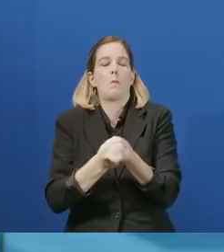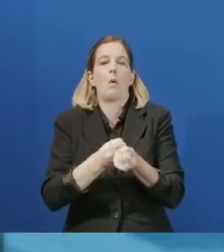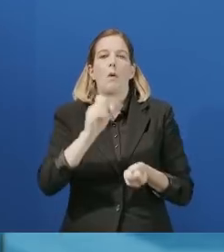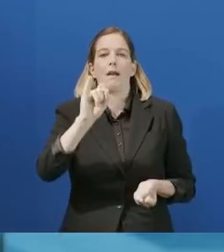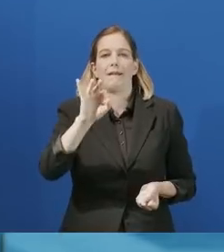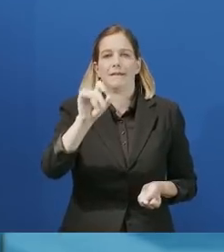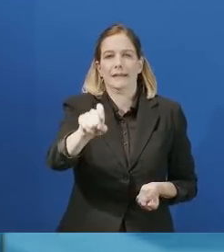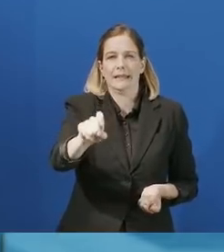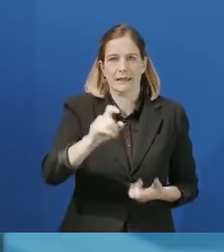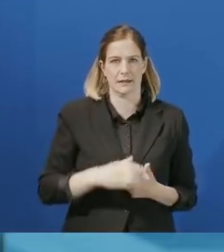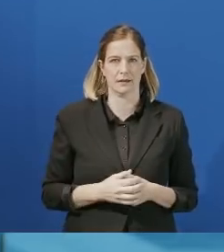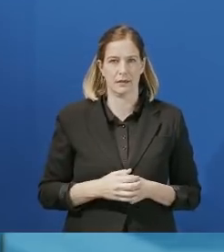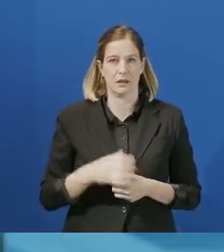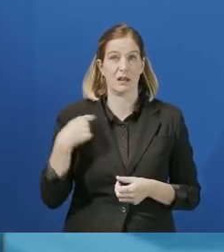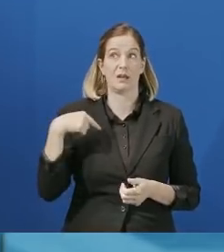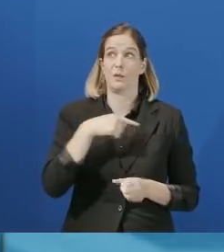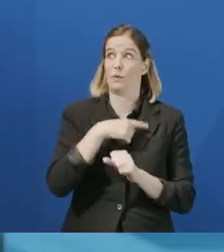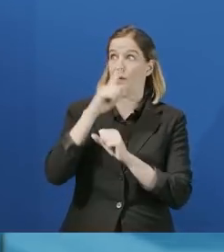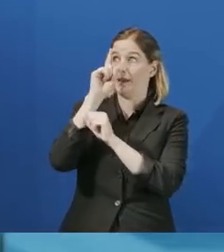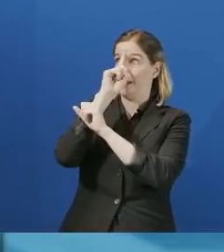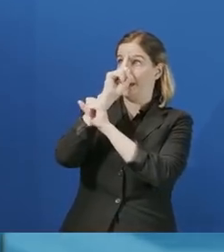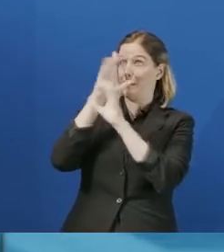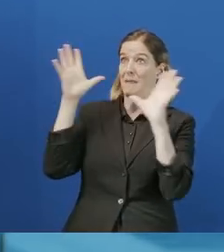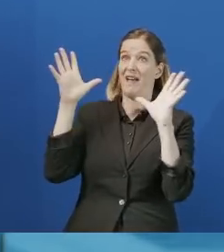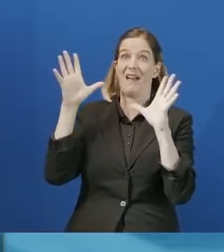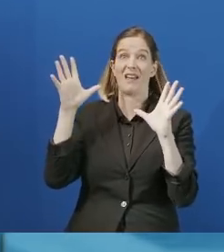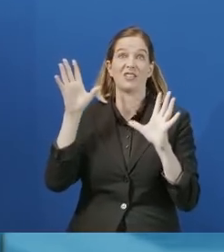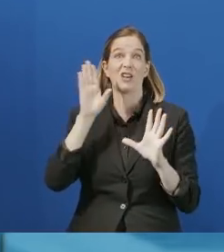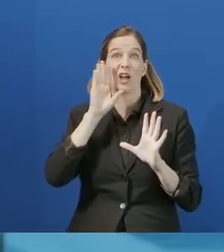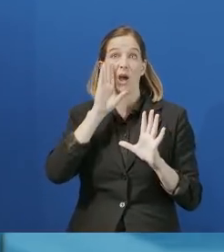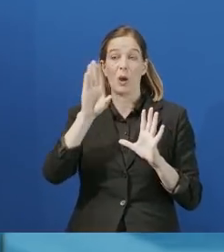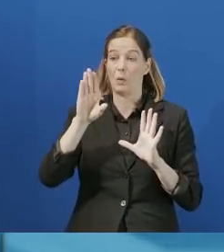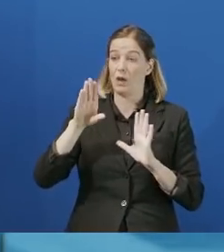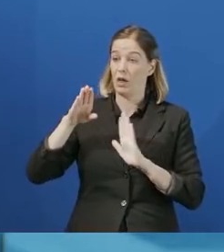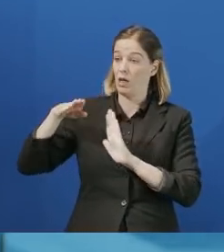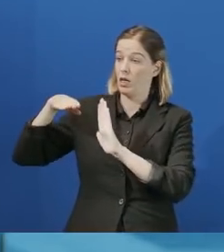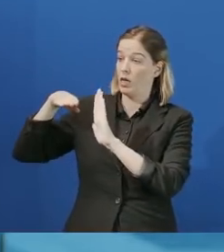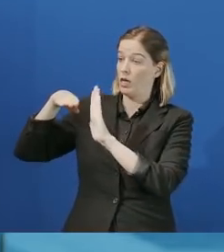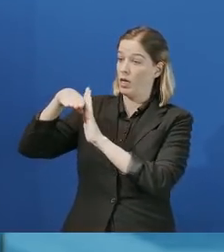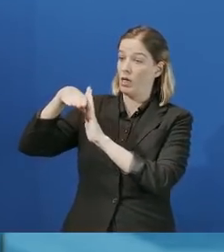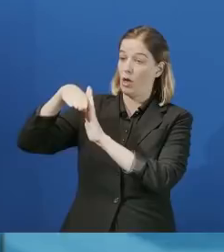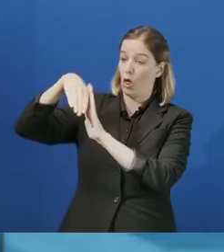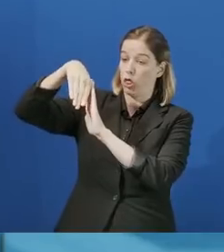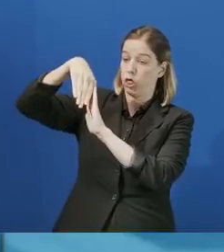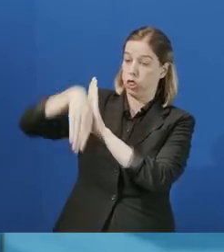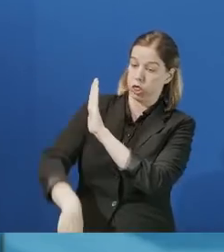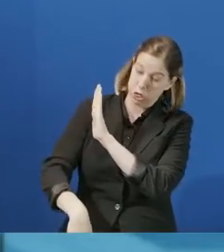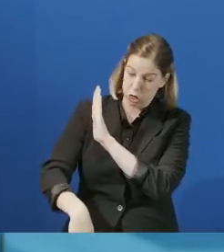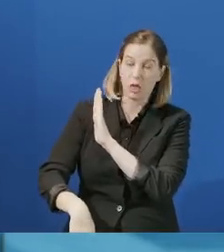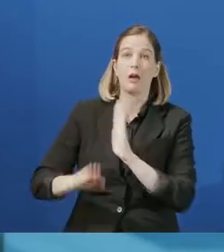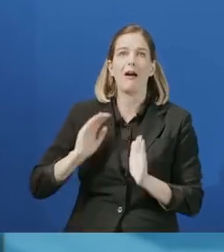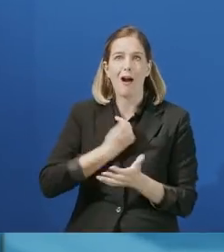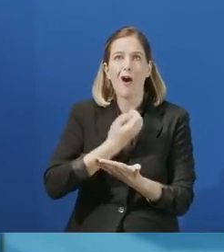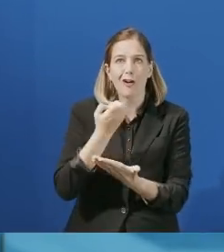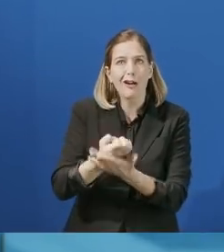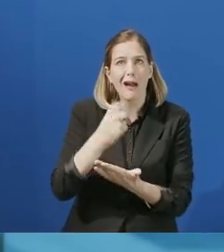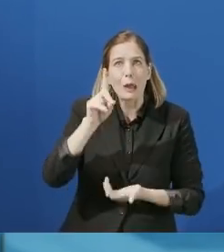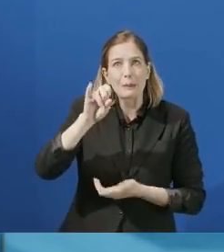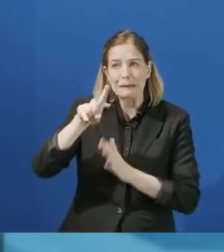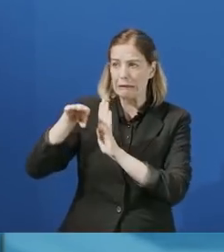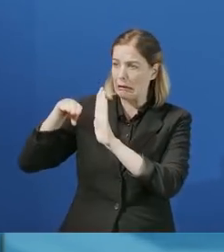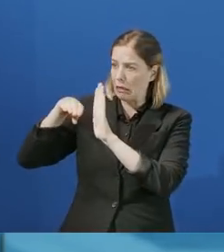imagined that it would be falling off a cliff like our economy did. But we realized that there's real fear